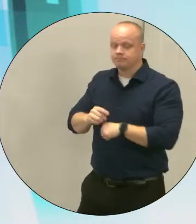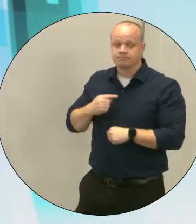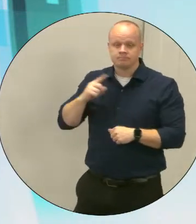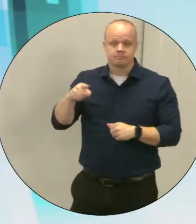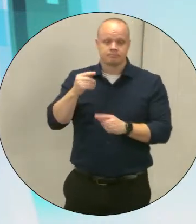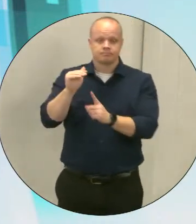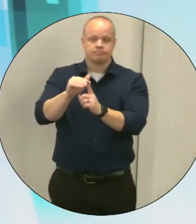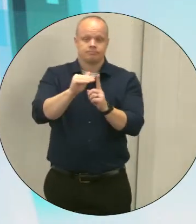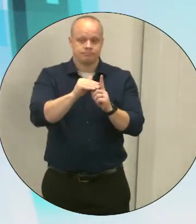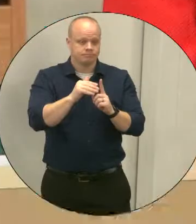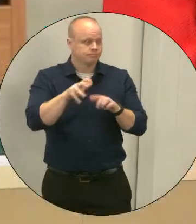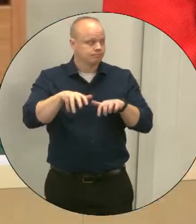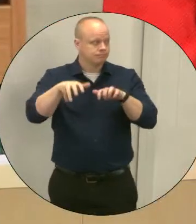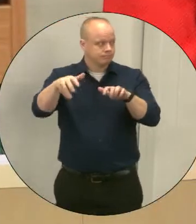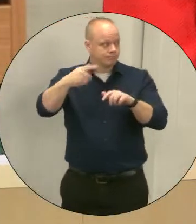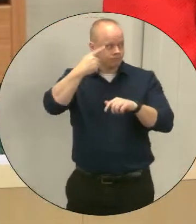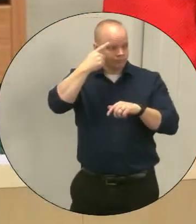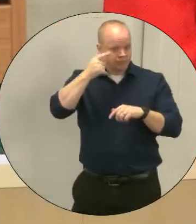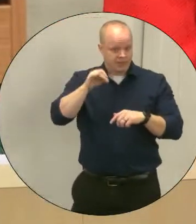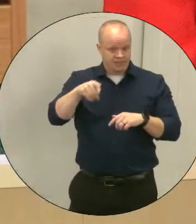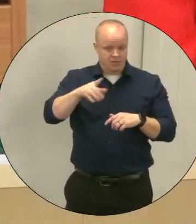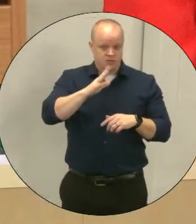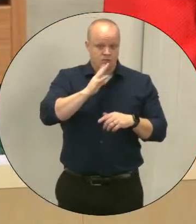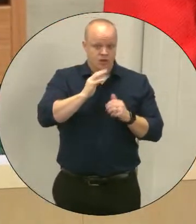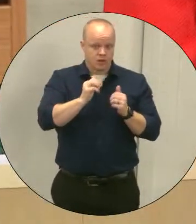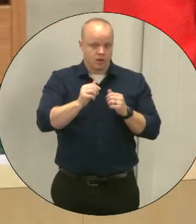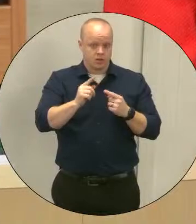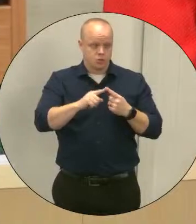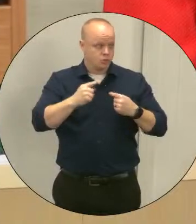remind the audience that if you're addressing us,